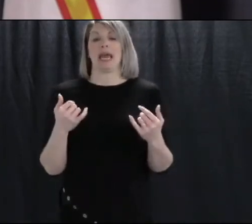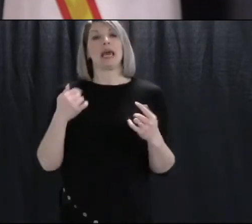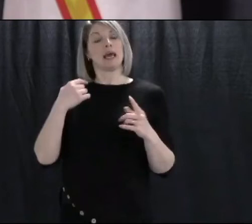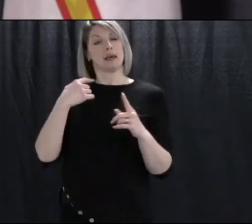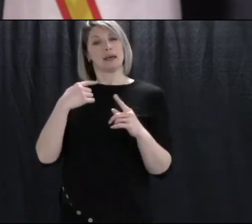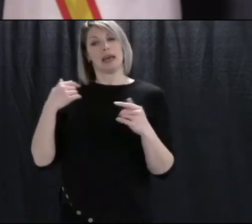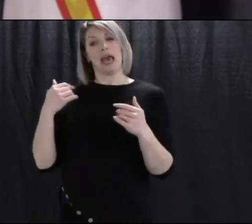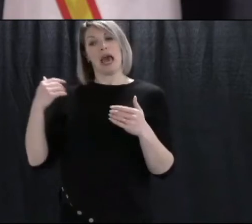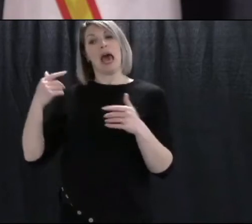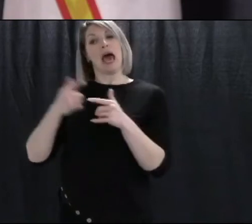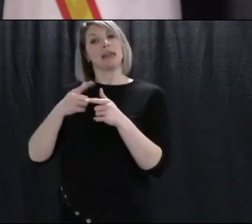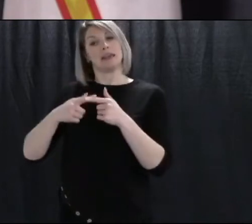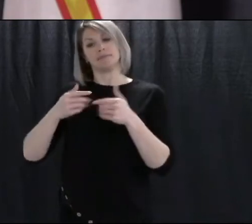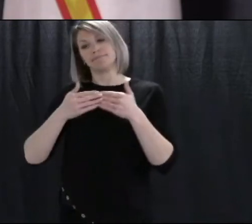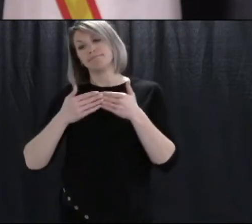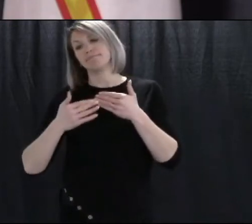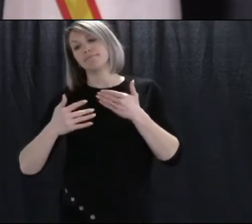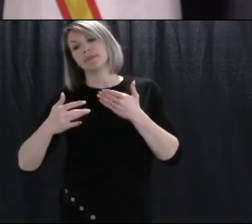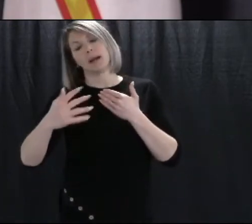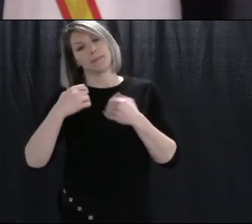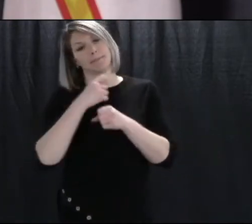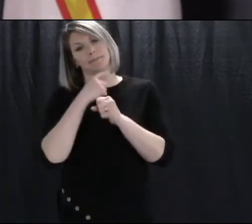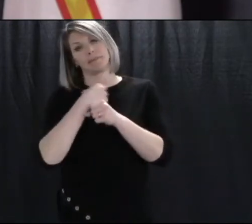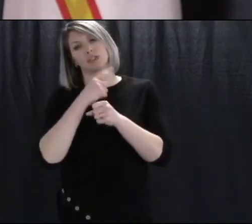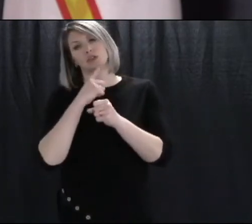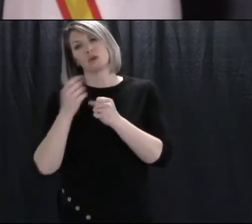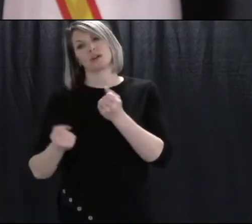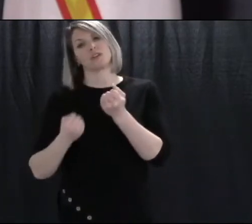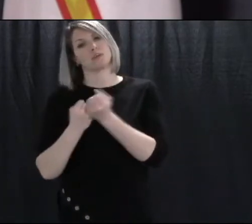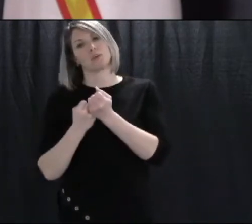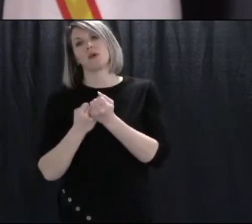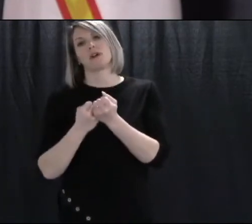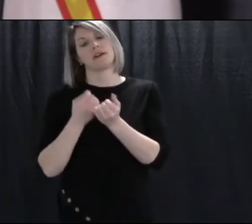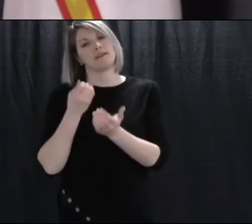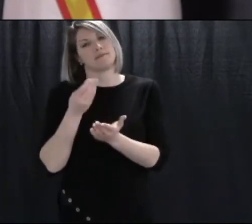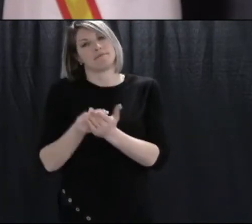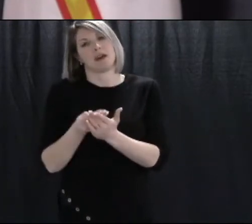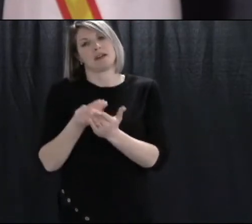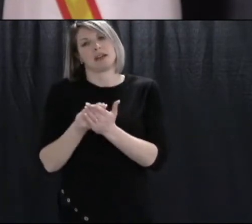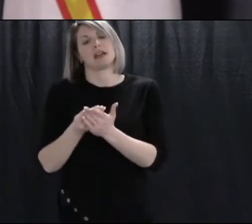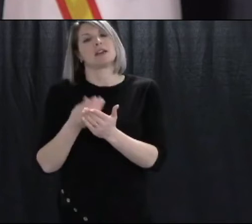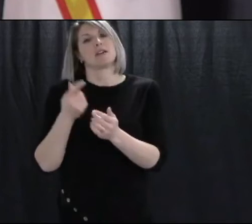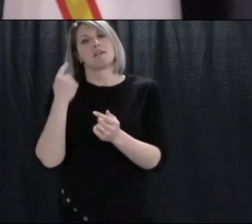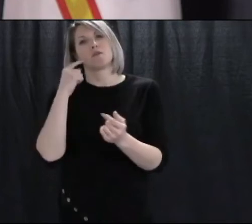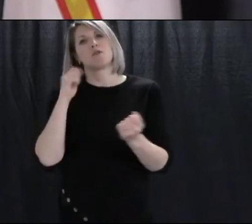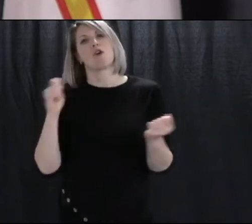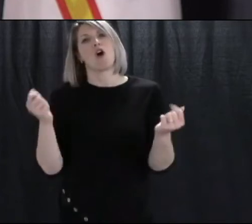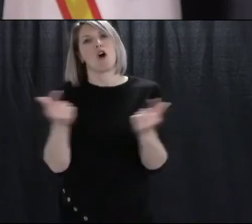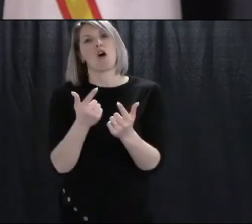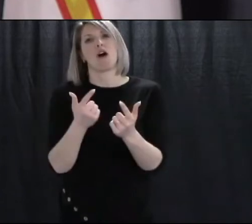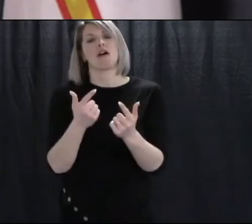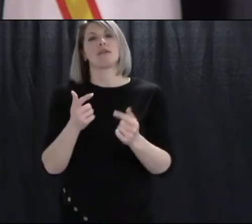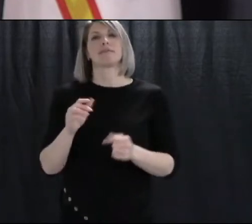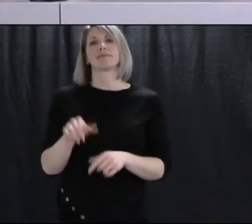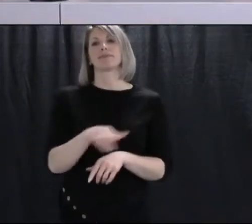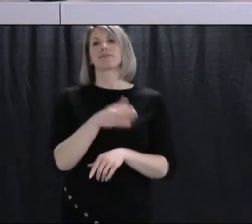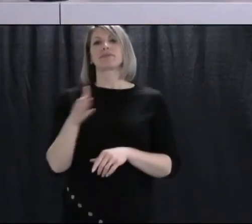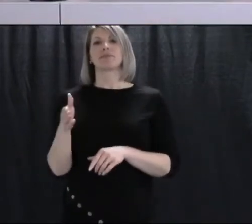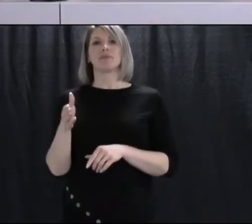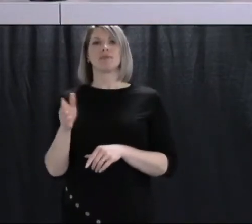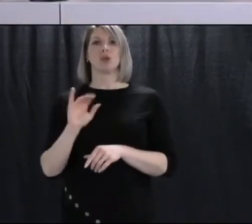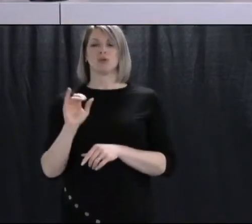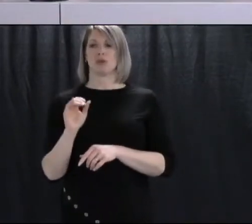that have been impacted financially as well, and we'll be taking the necessary steps. I come from a background where I had one